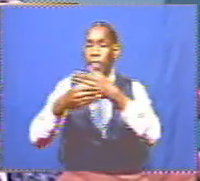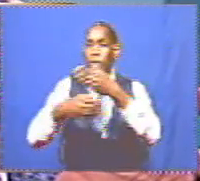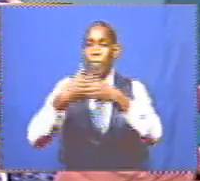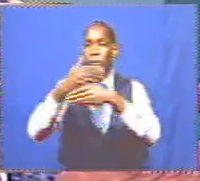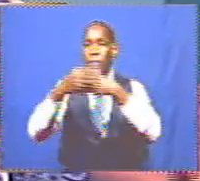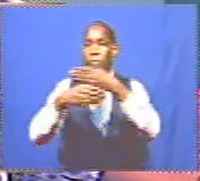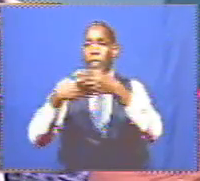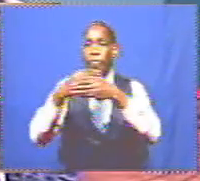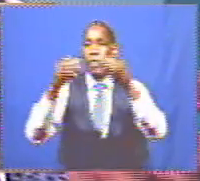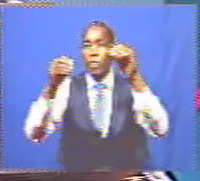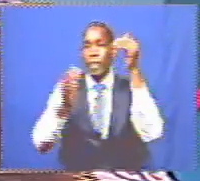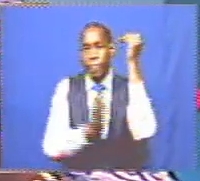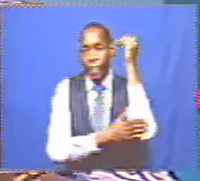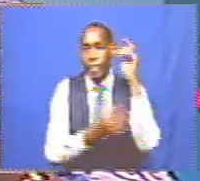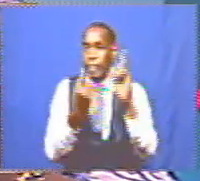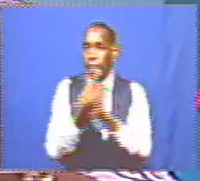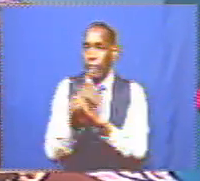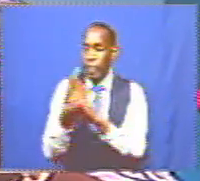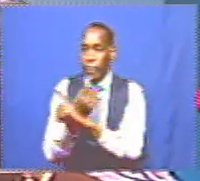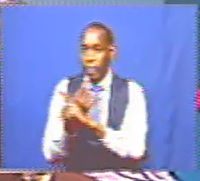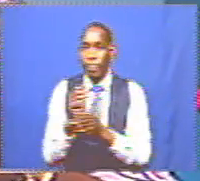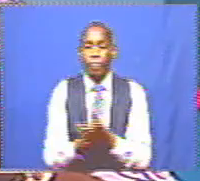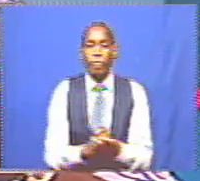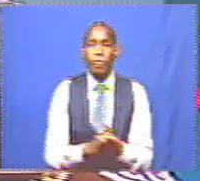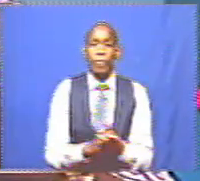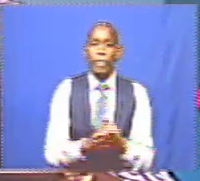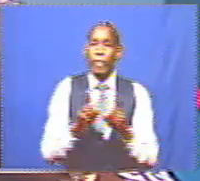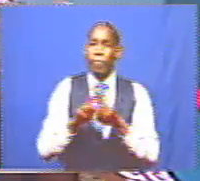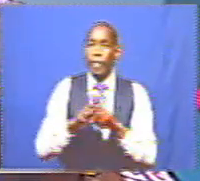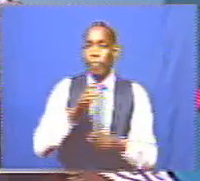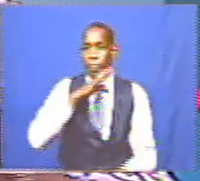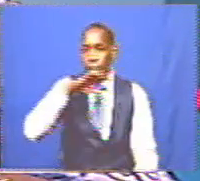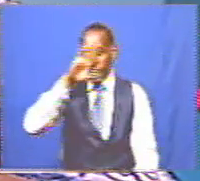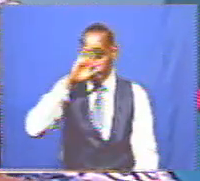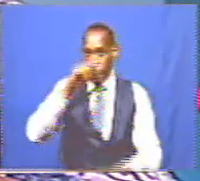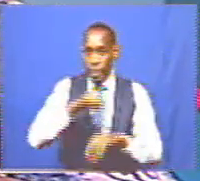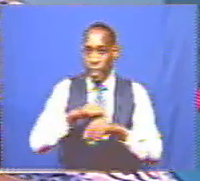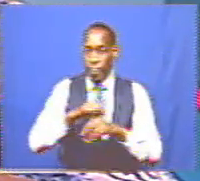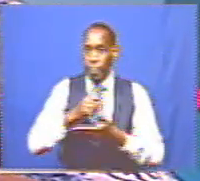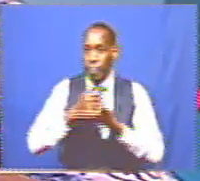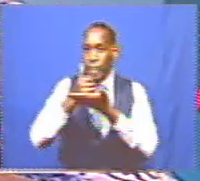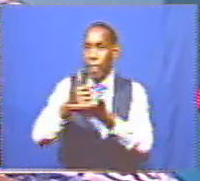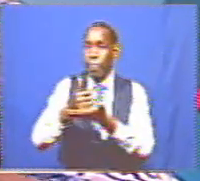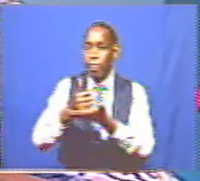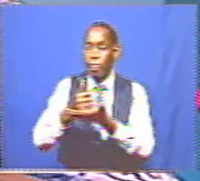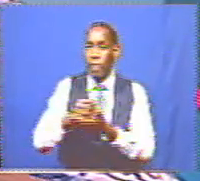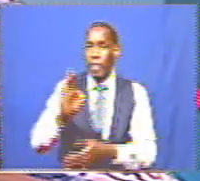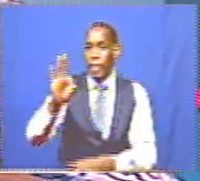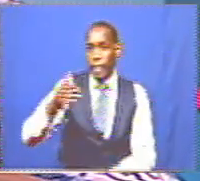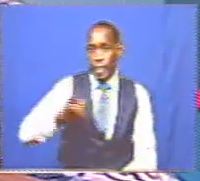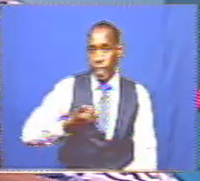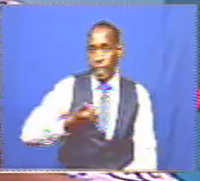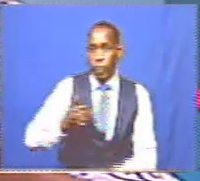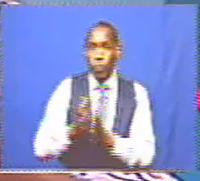dilapidated. Several of them. My other lowest moment was when I had to rescue three girls and the